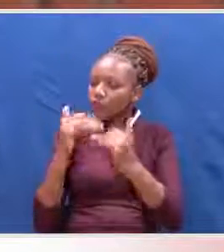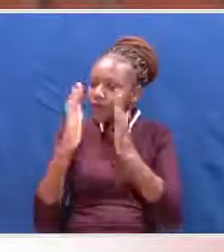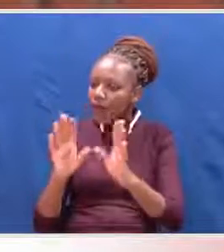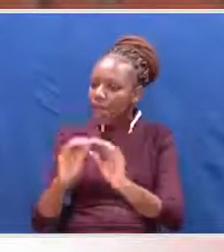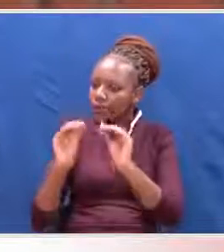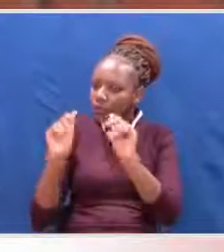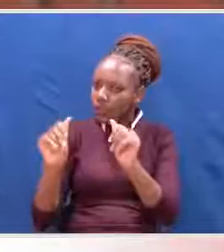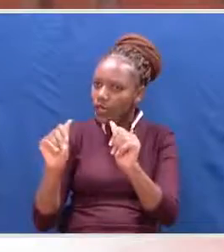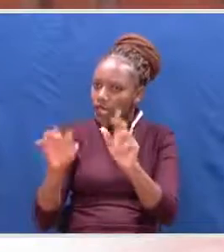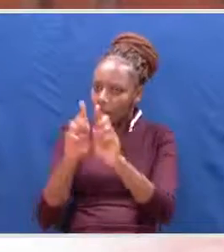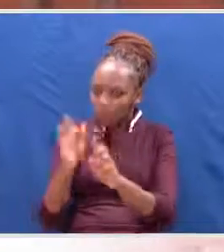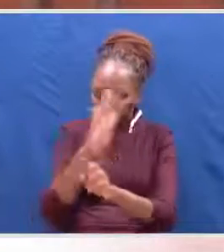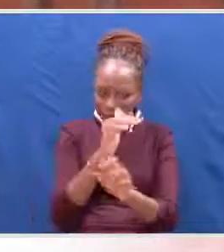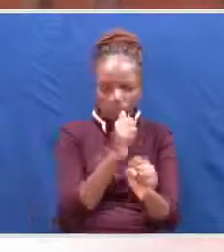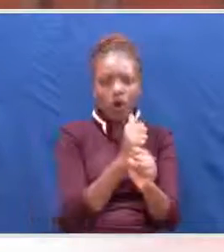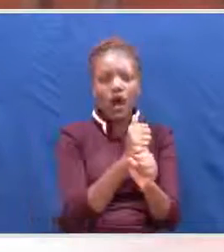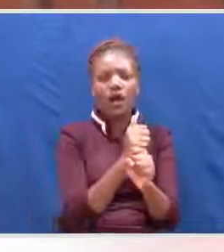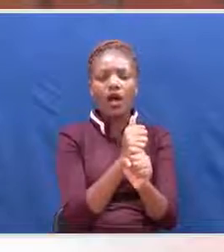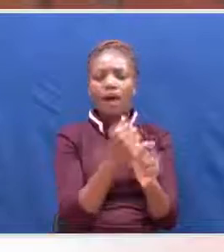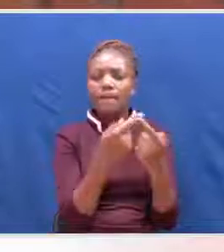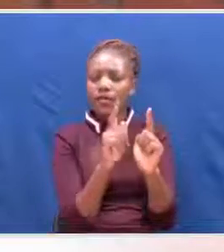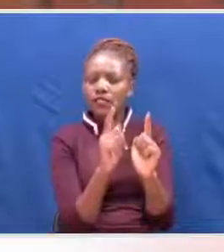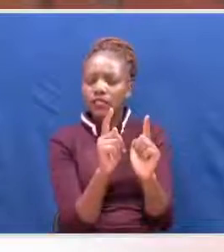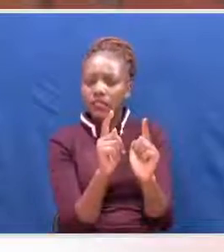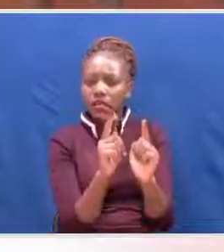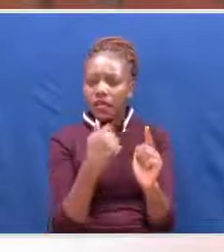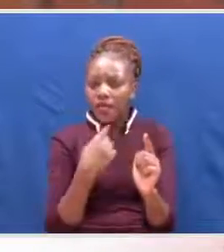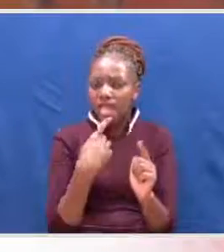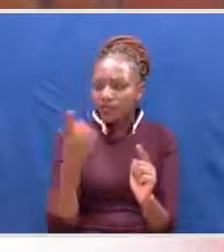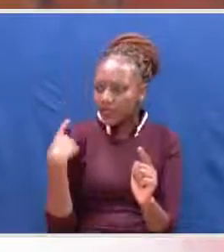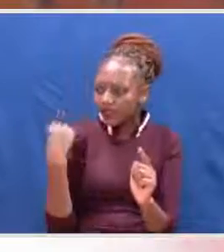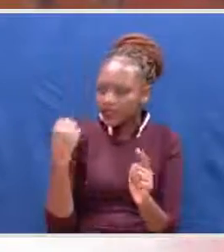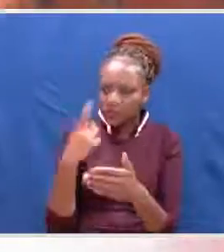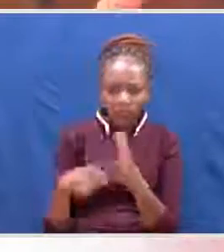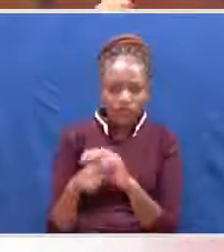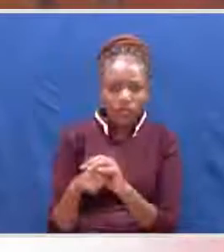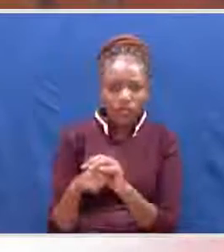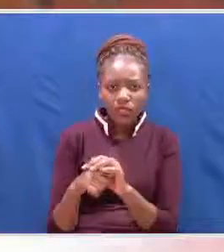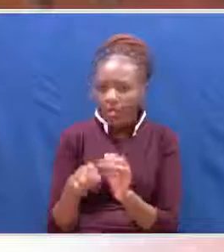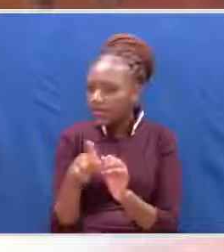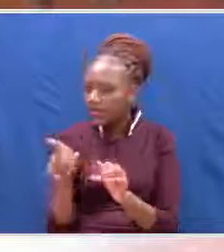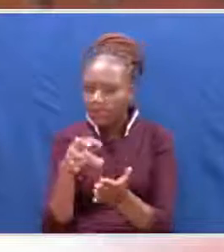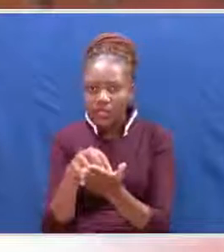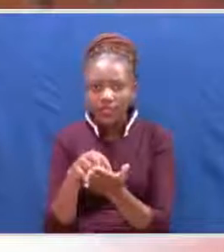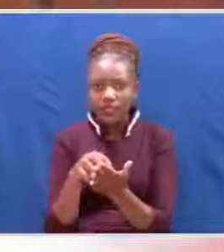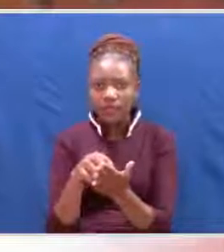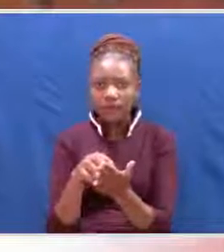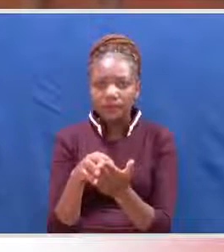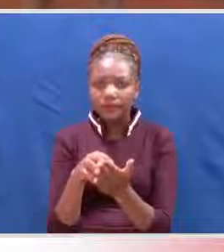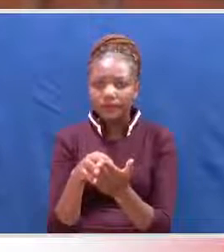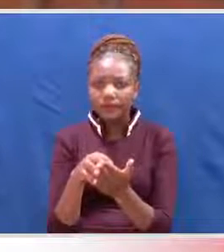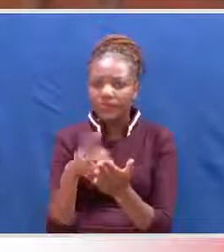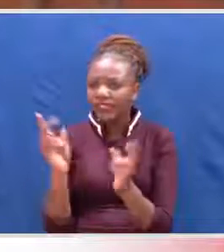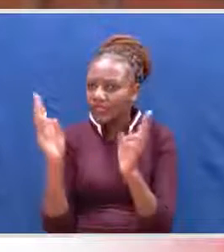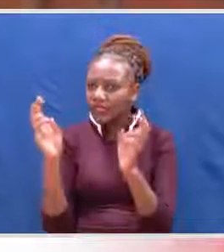and gets back to work. But like I said, if in most of these cases, it's purely an